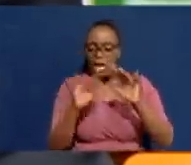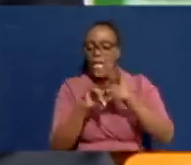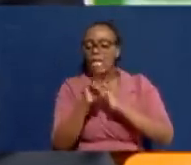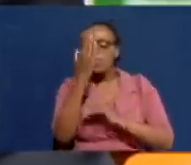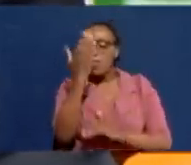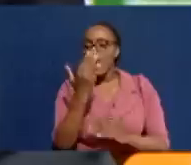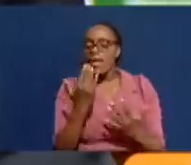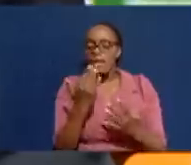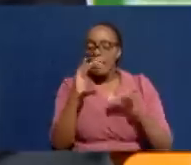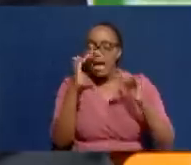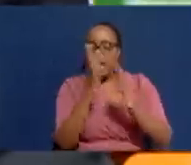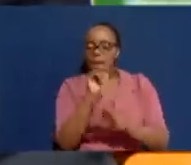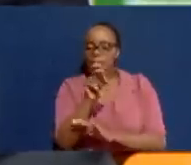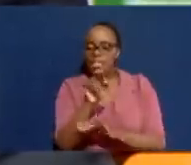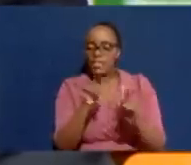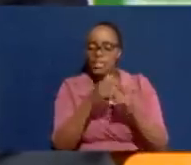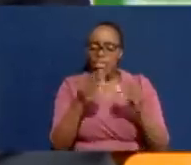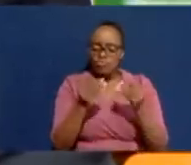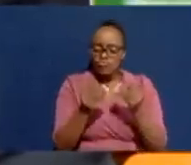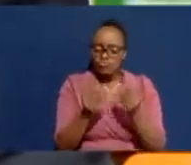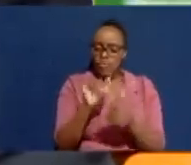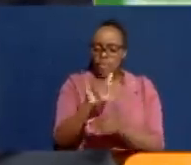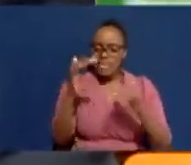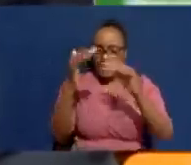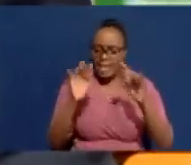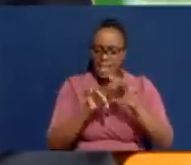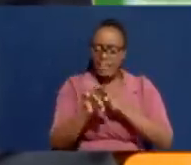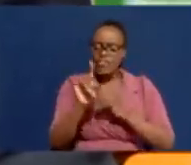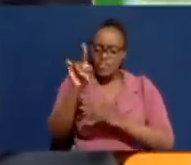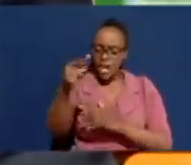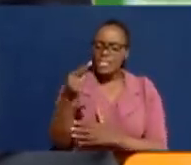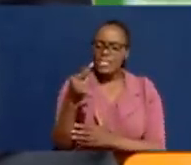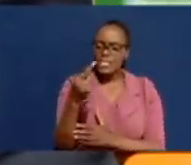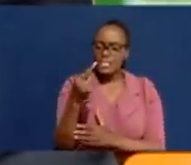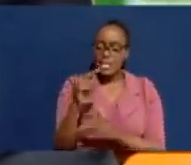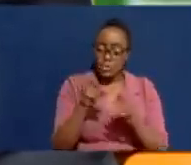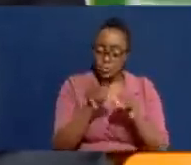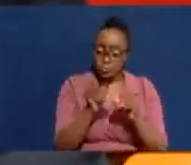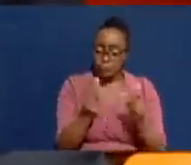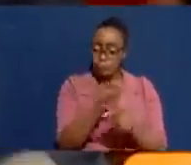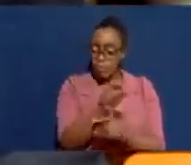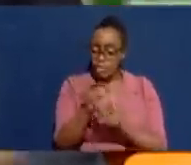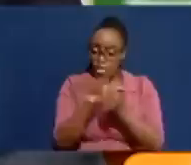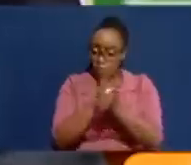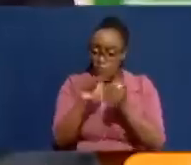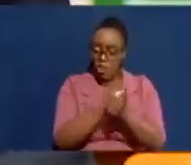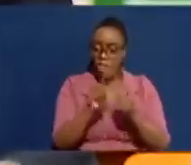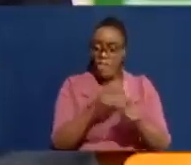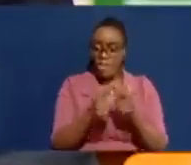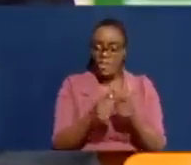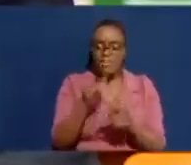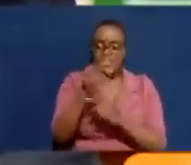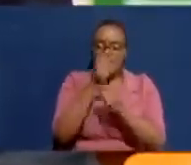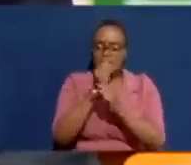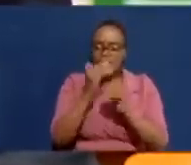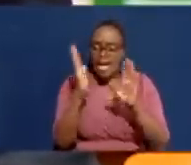place? So you flatten the gorge to start with. Then now you can, because what is he